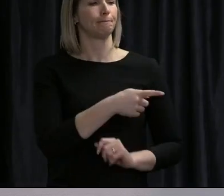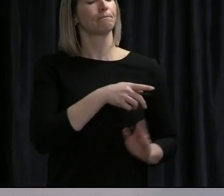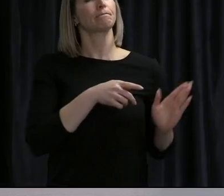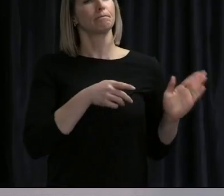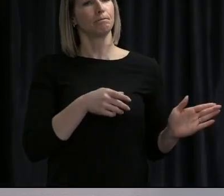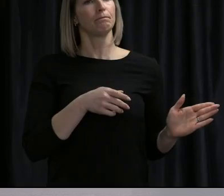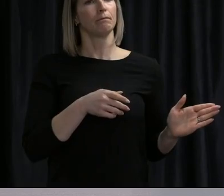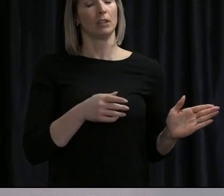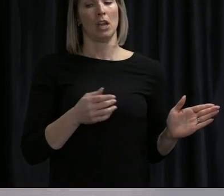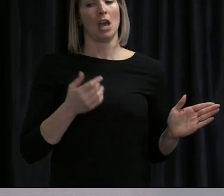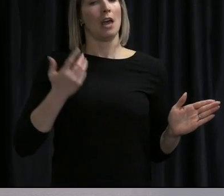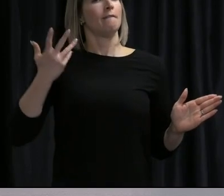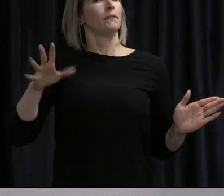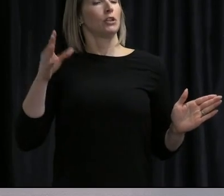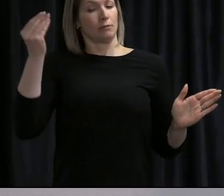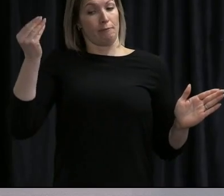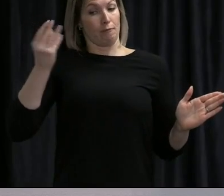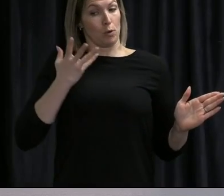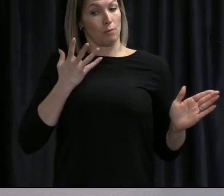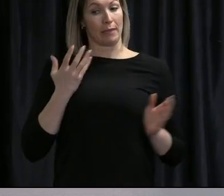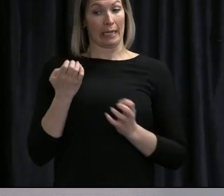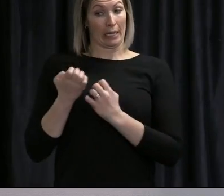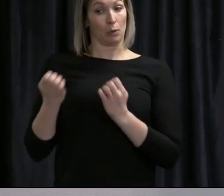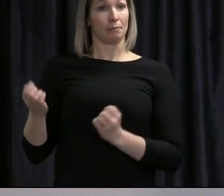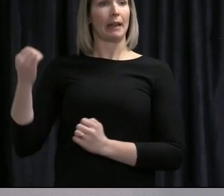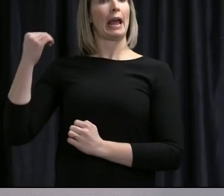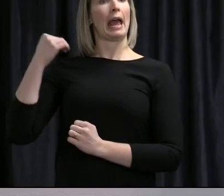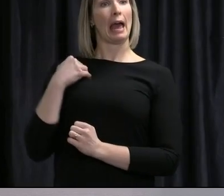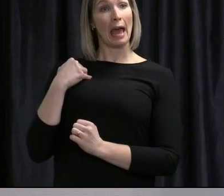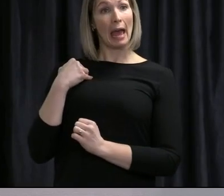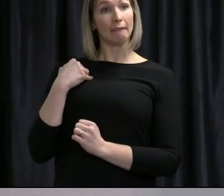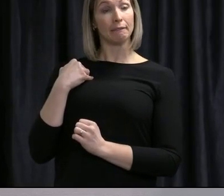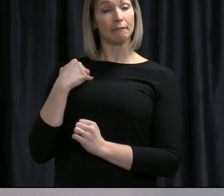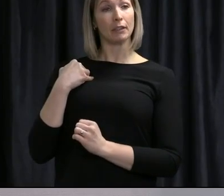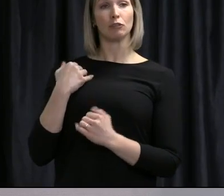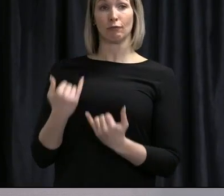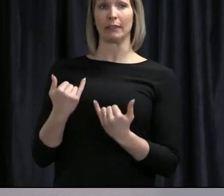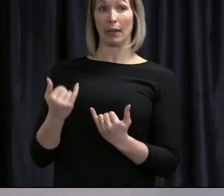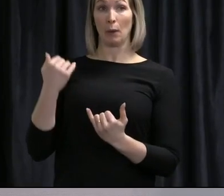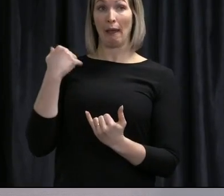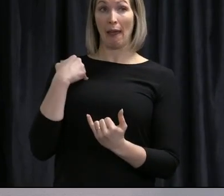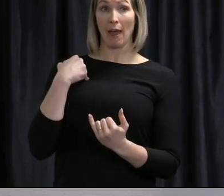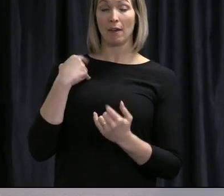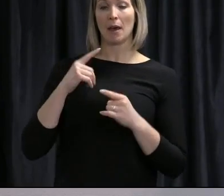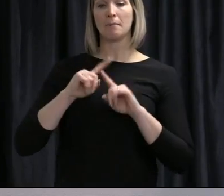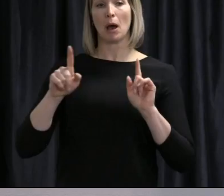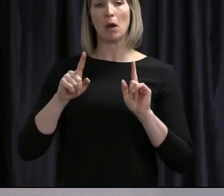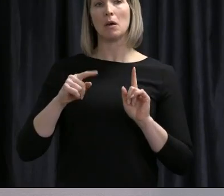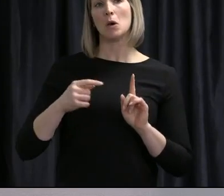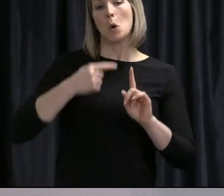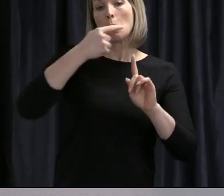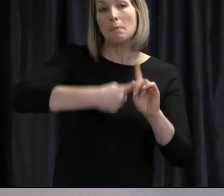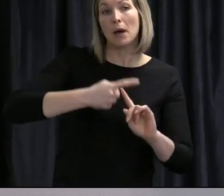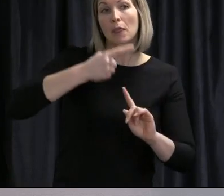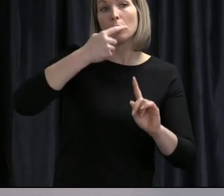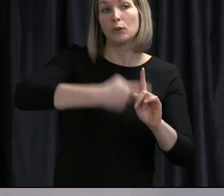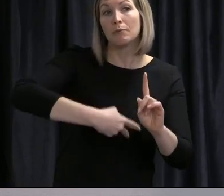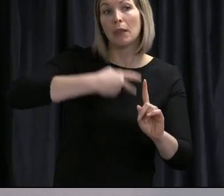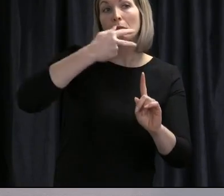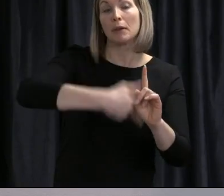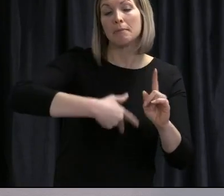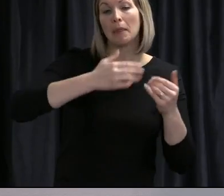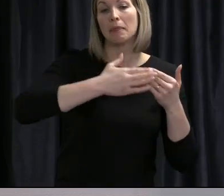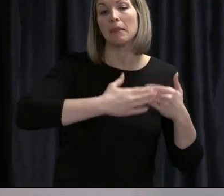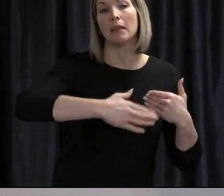that the equipment is there. The issue of sustainability is one of how you get your orders refilled. One of the